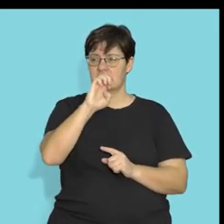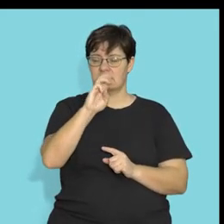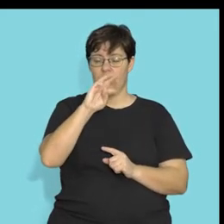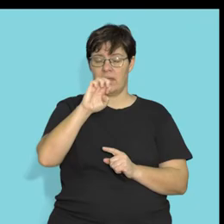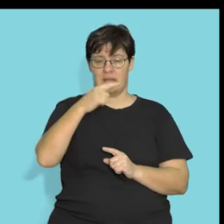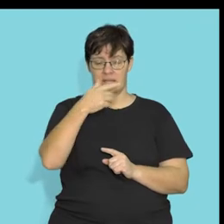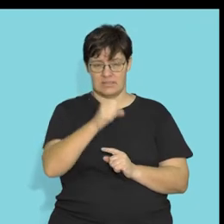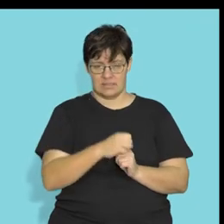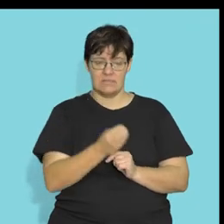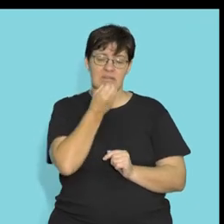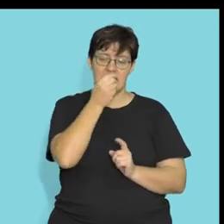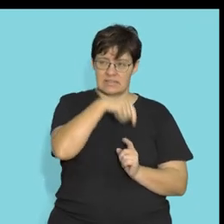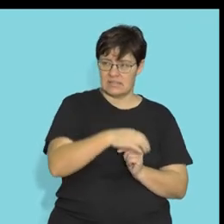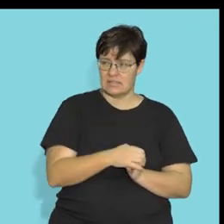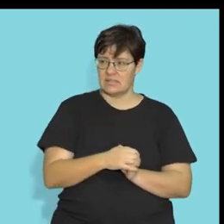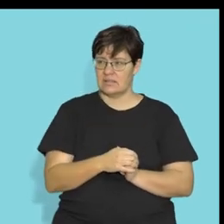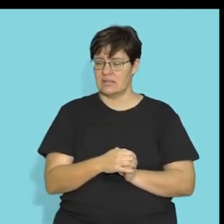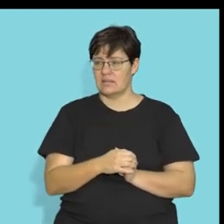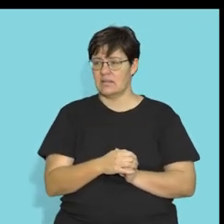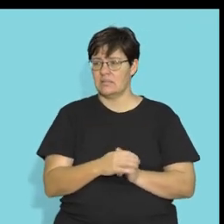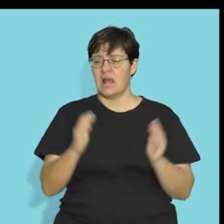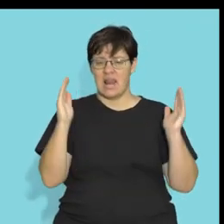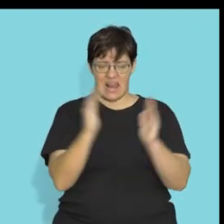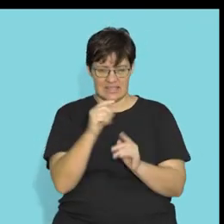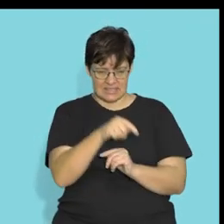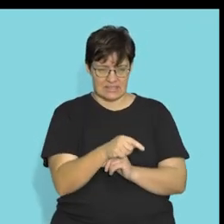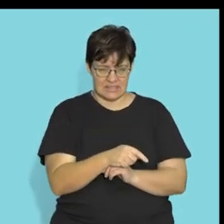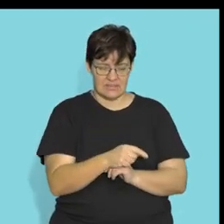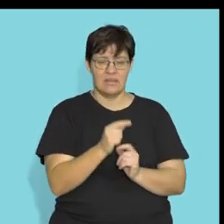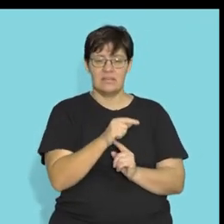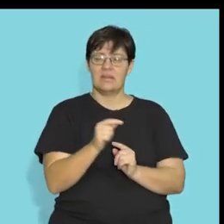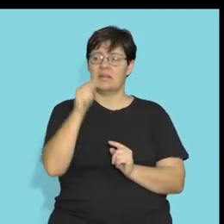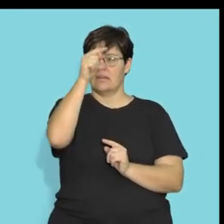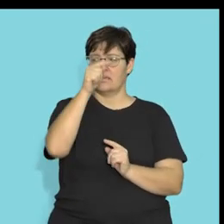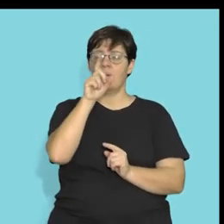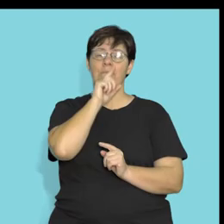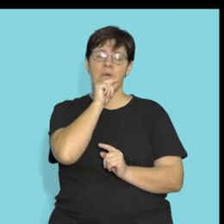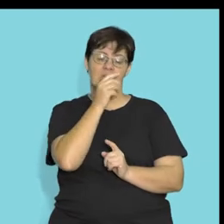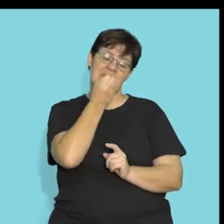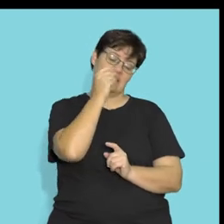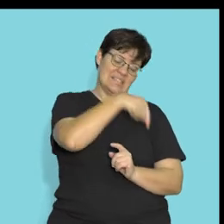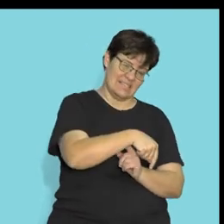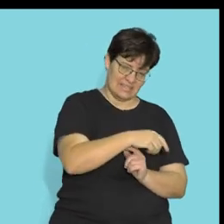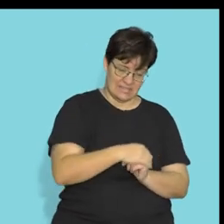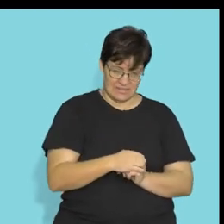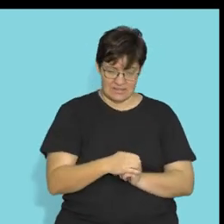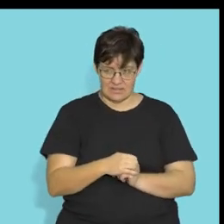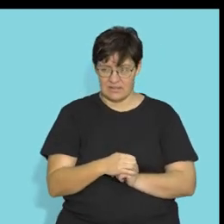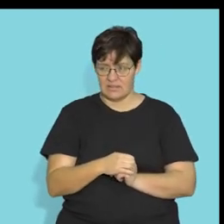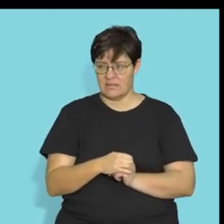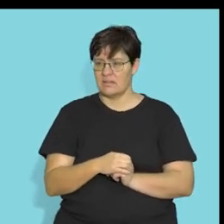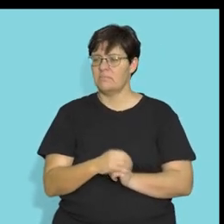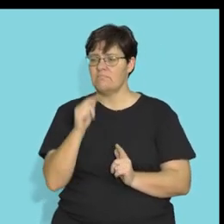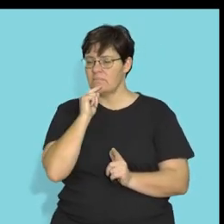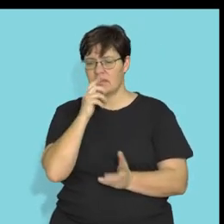these feed on the aphids, which are significantly fewer in number. And then we obviously have birds that feed on these. So we're seeing that this